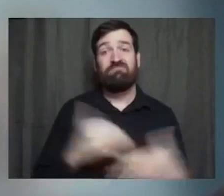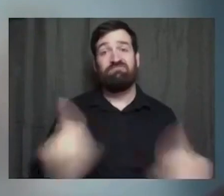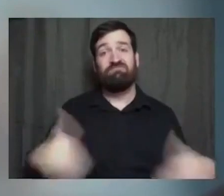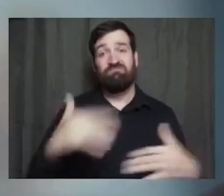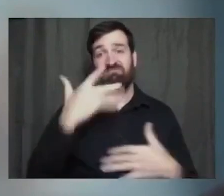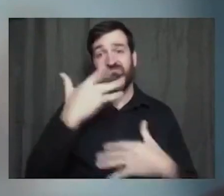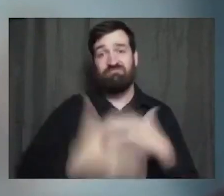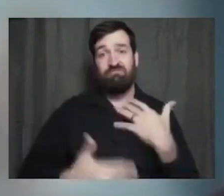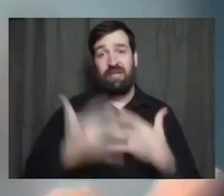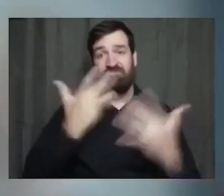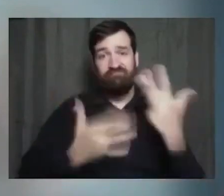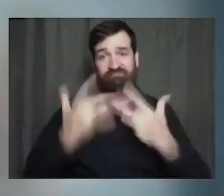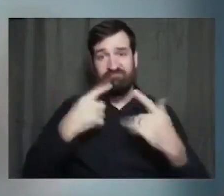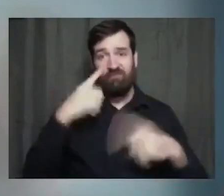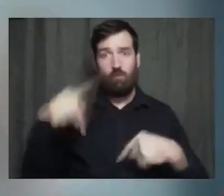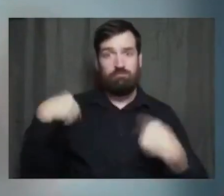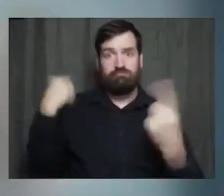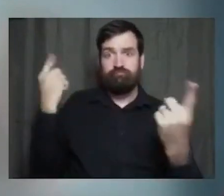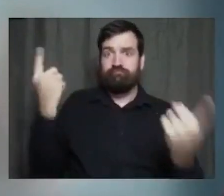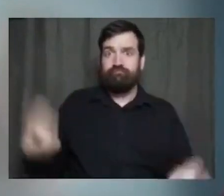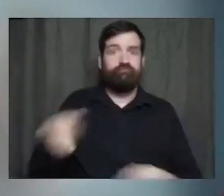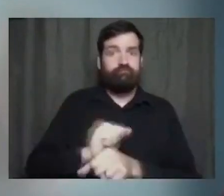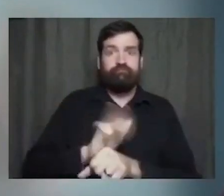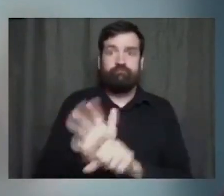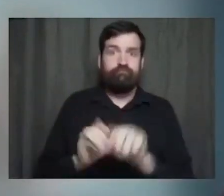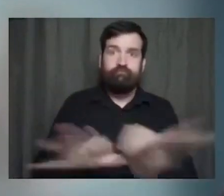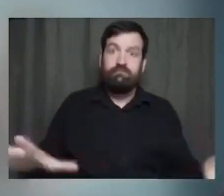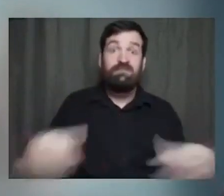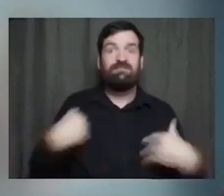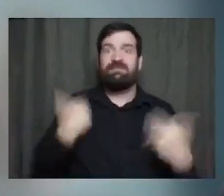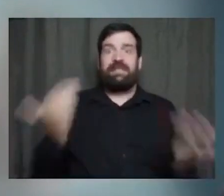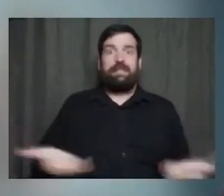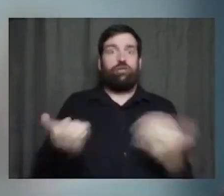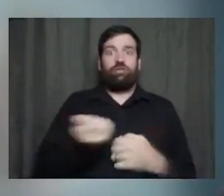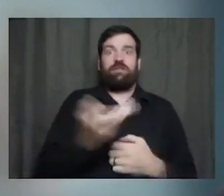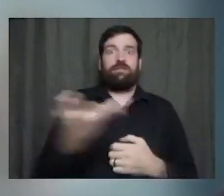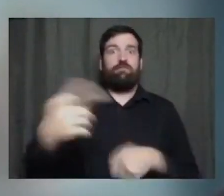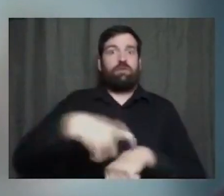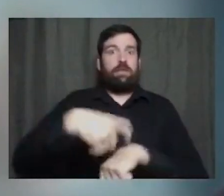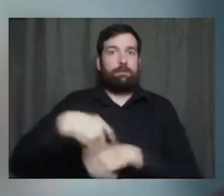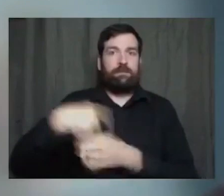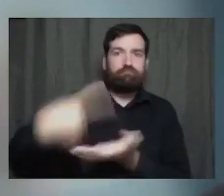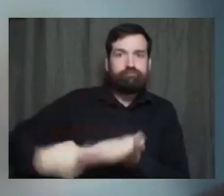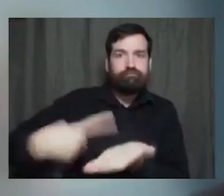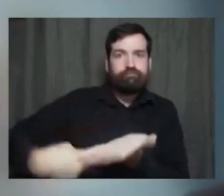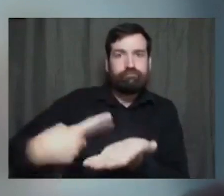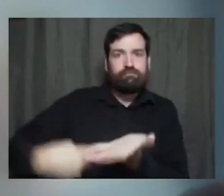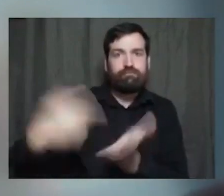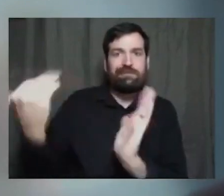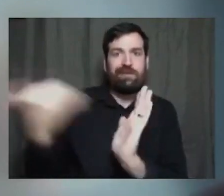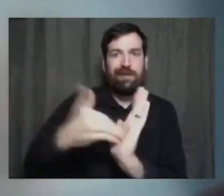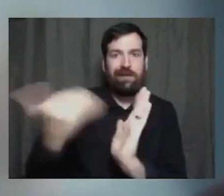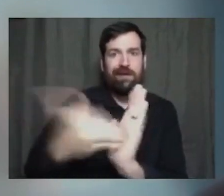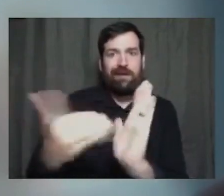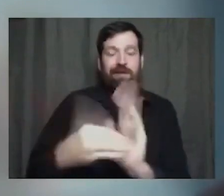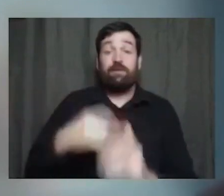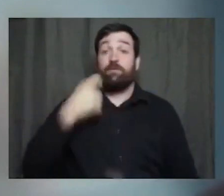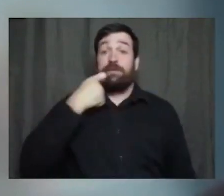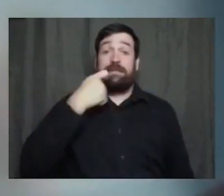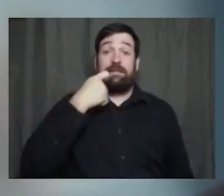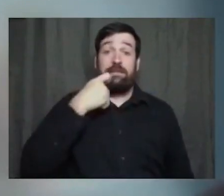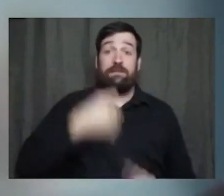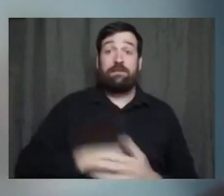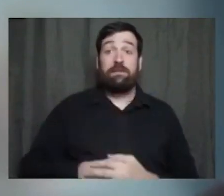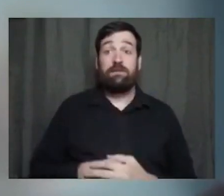the entirety of the pandemic, as we've been on multiple times having the same conversation over and over, it feels like. Recently,